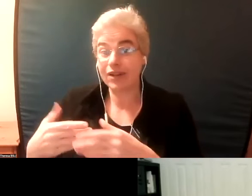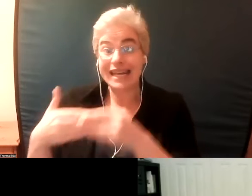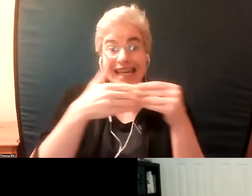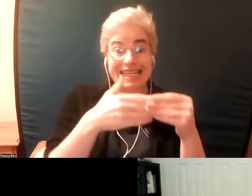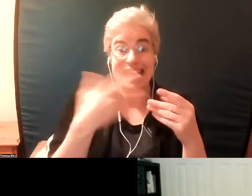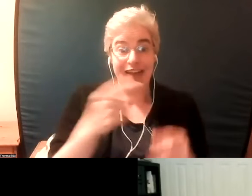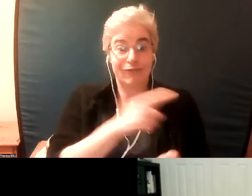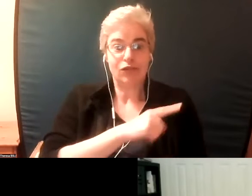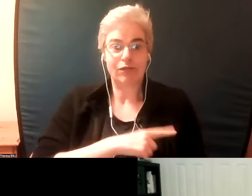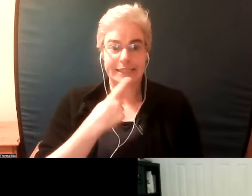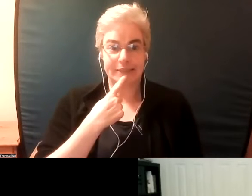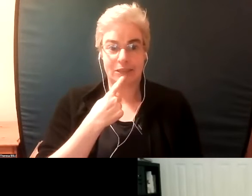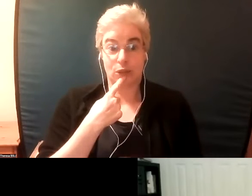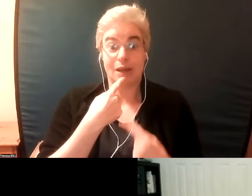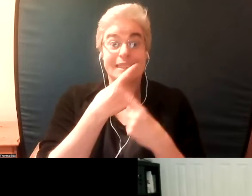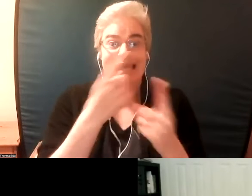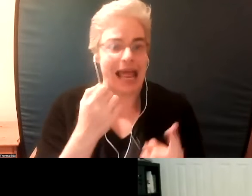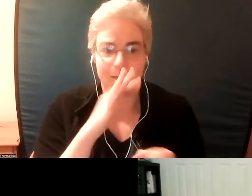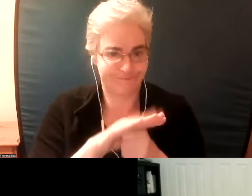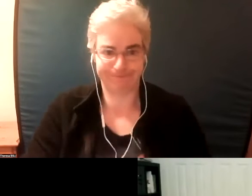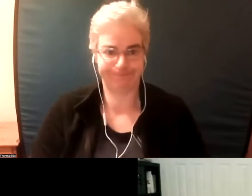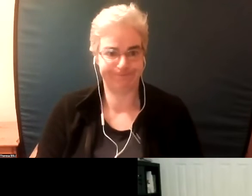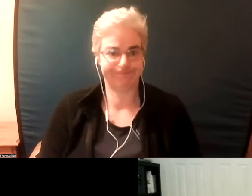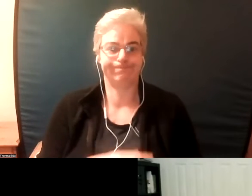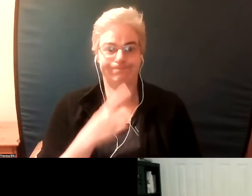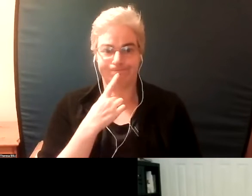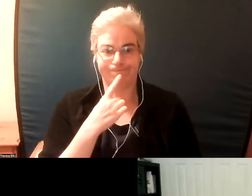for them to keep quiet, as we will see.